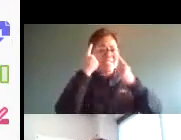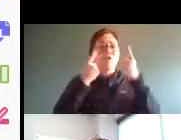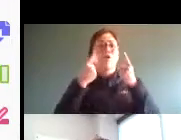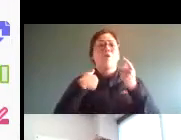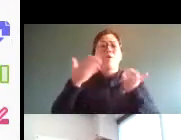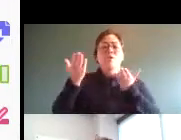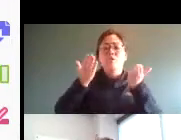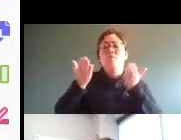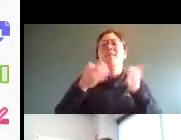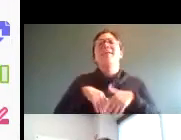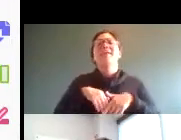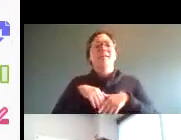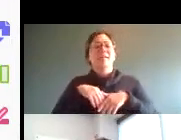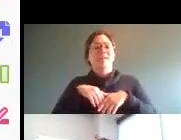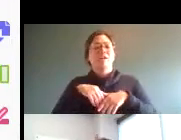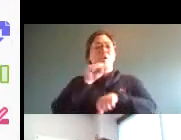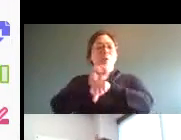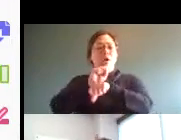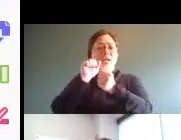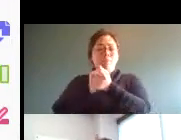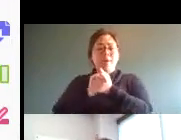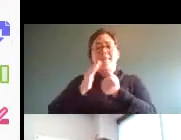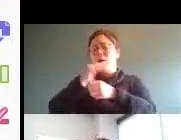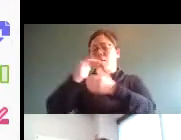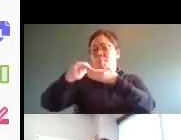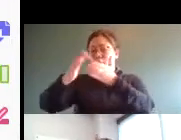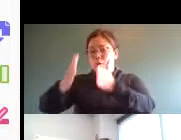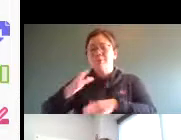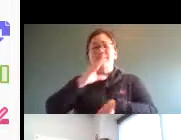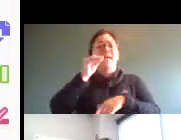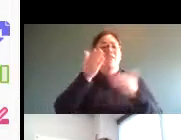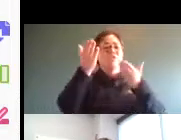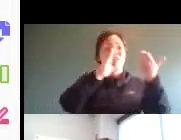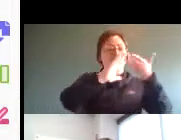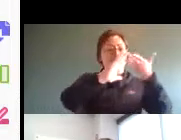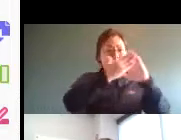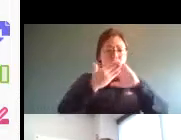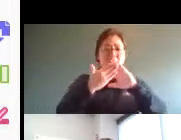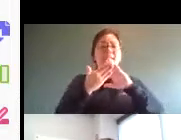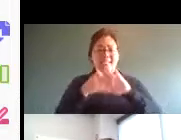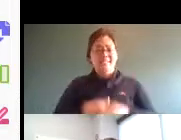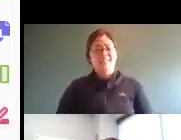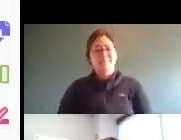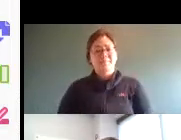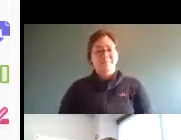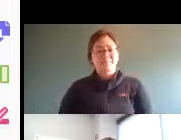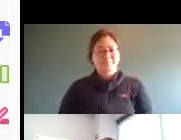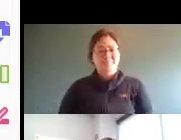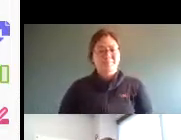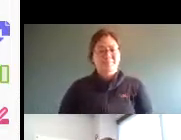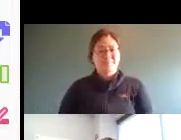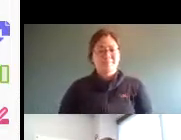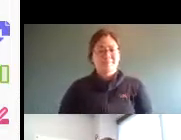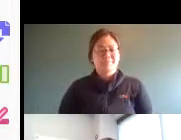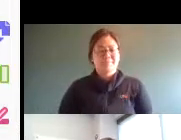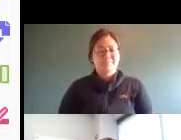in our doors, working with our employer partners, and serving the communities around us.